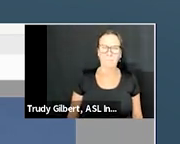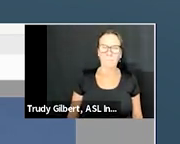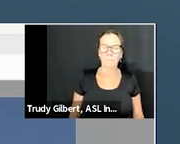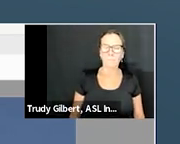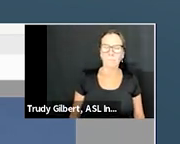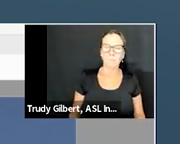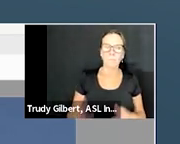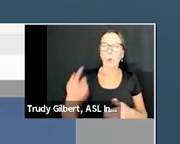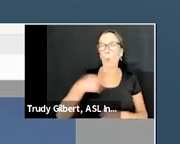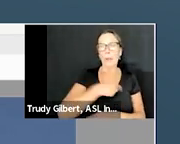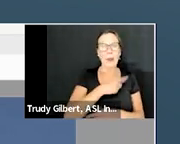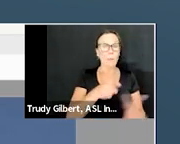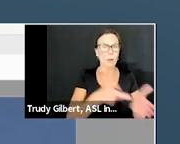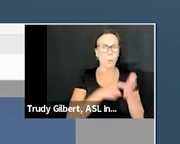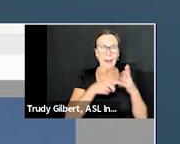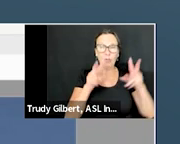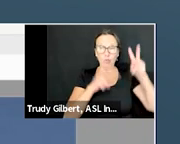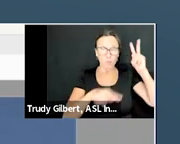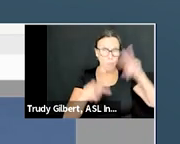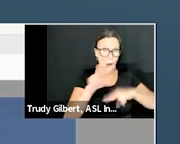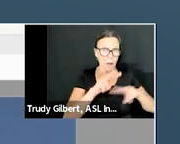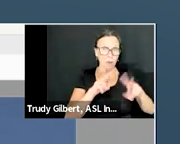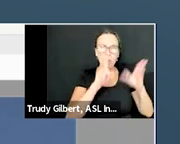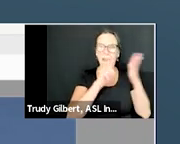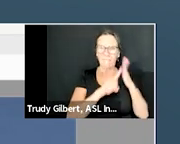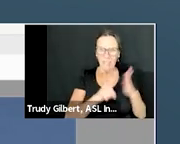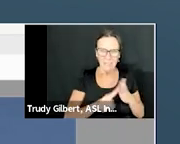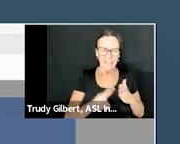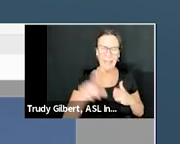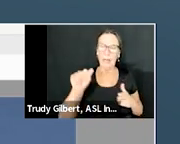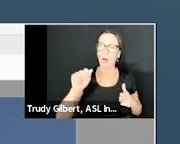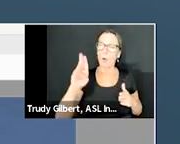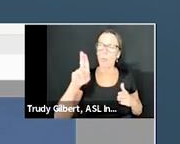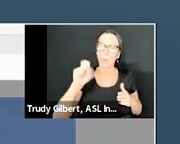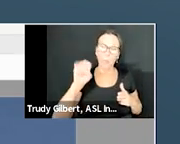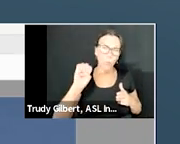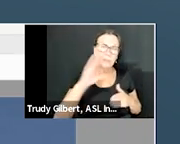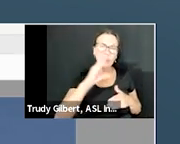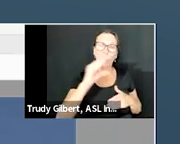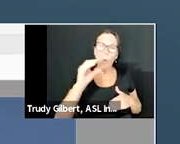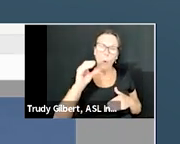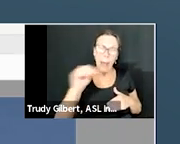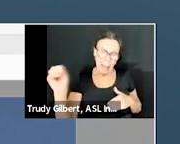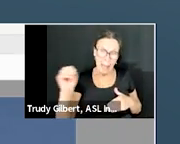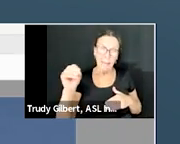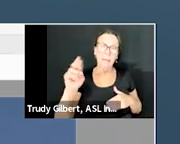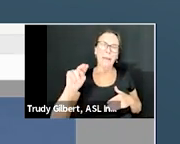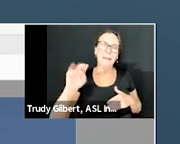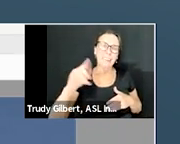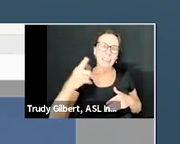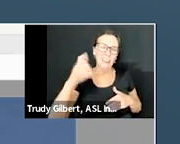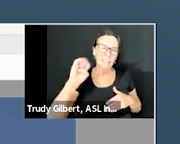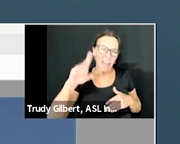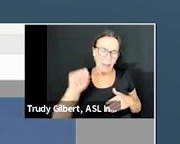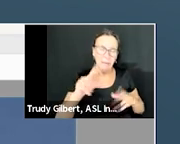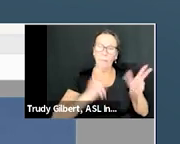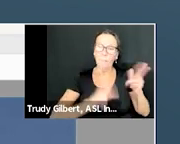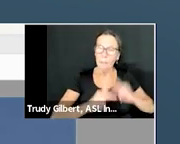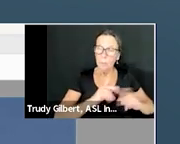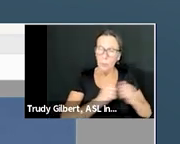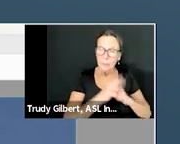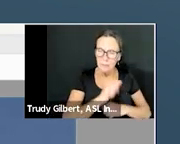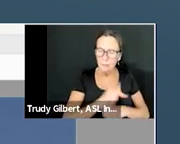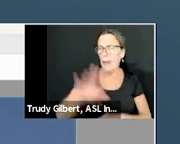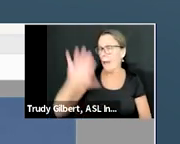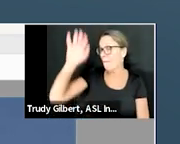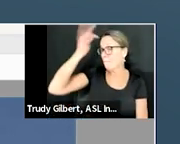to monitor and investigate abuse and neglect of people with disabilities. Under the federal statutes,